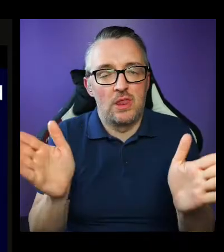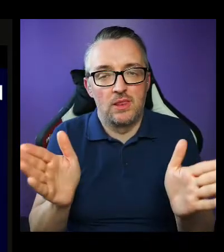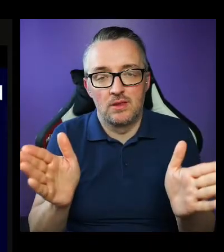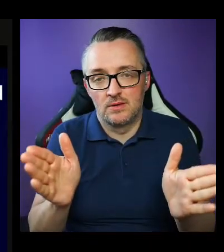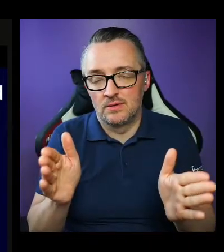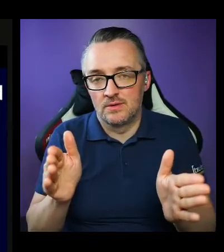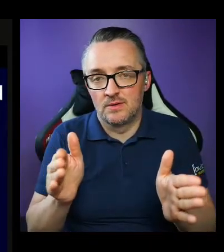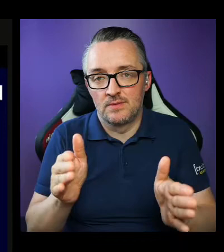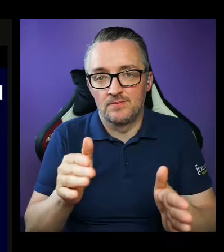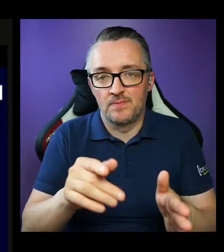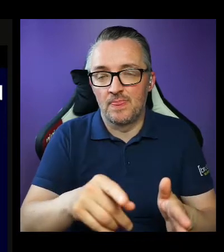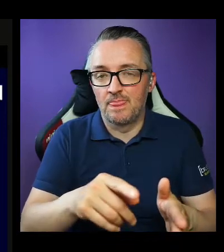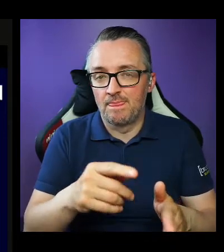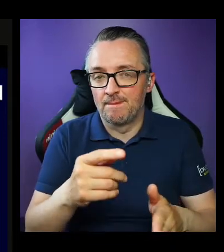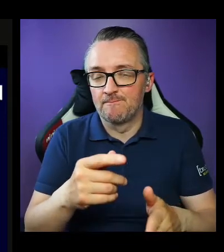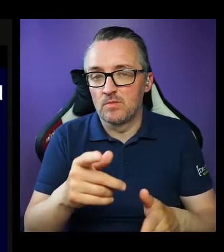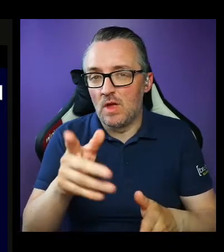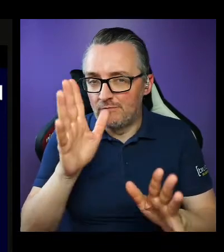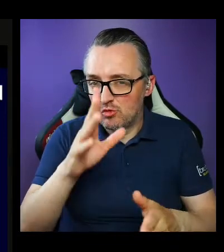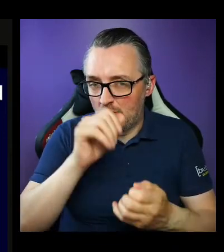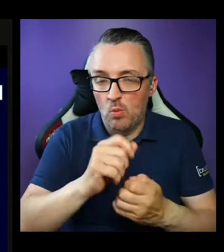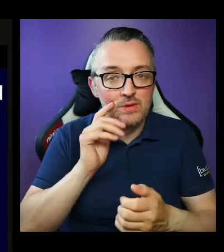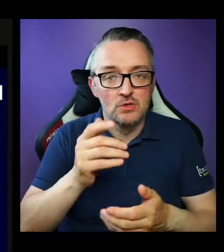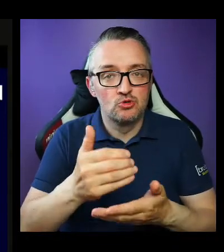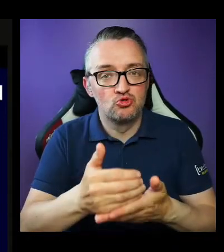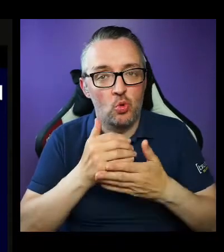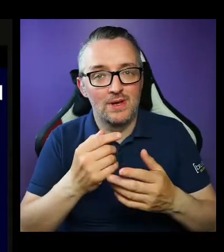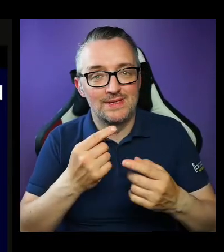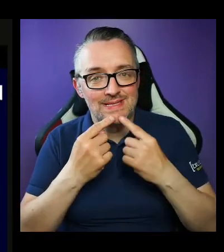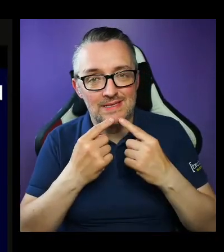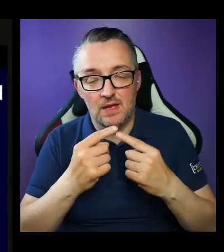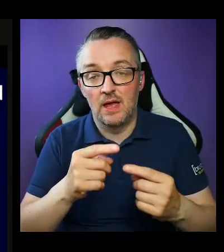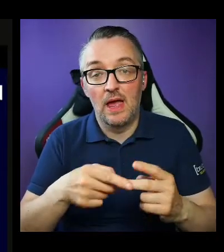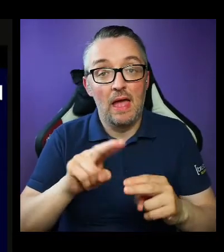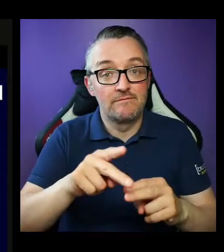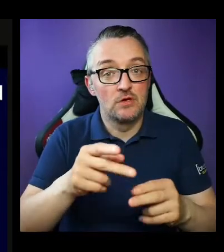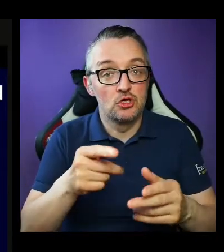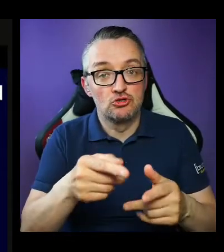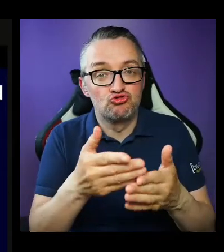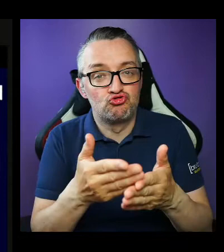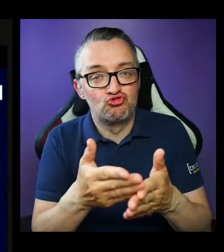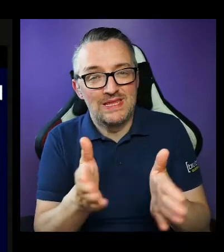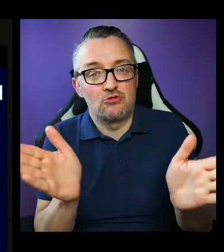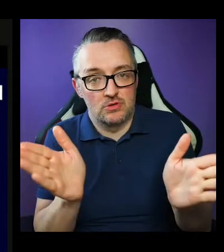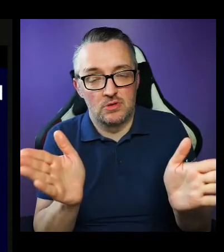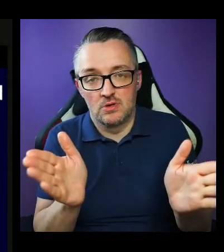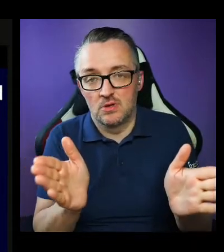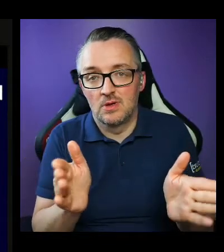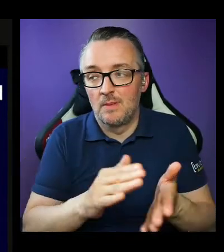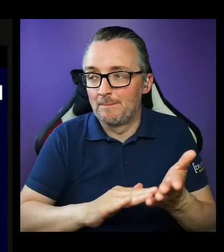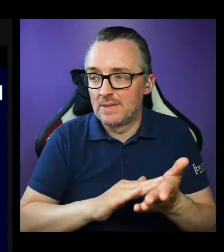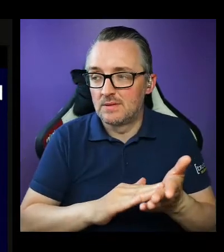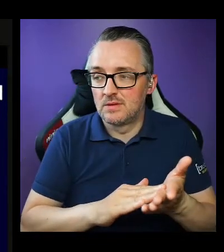trick to keep in mind when storing data in DynamoDB. If you keep that generic, that means you